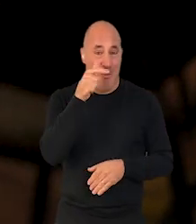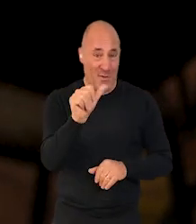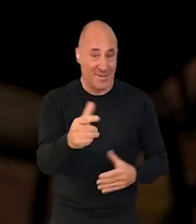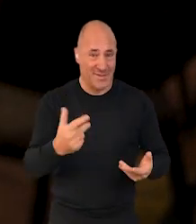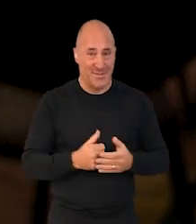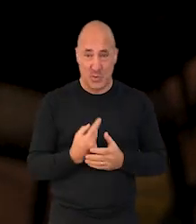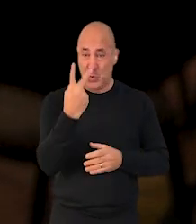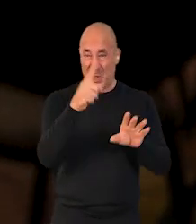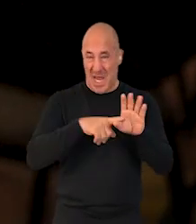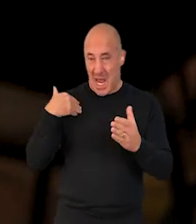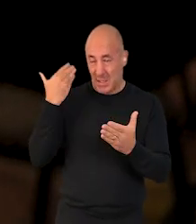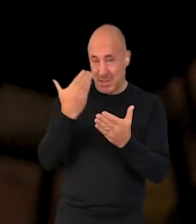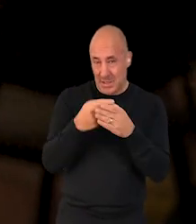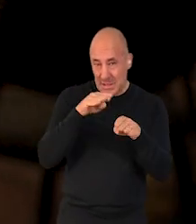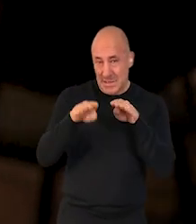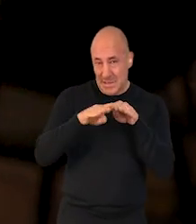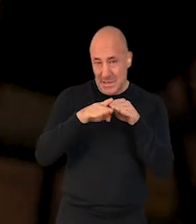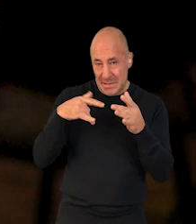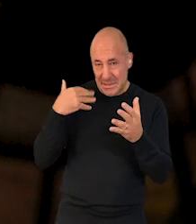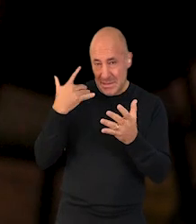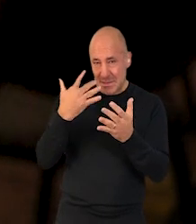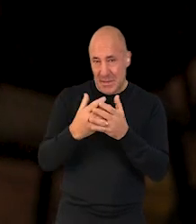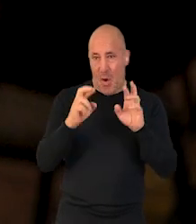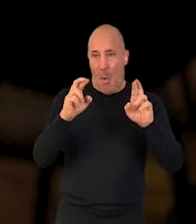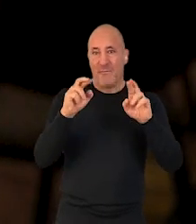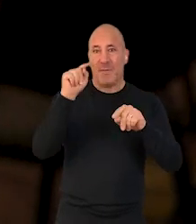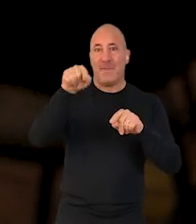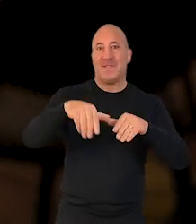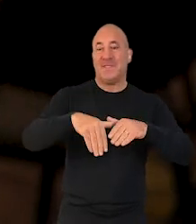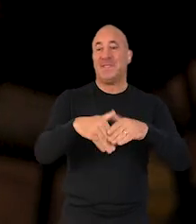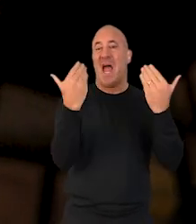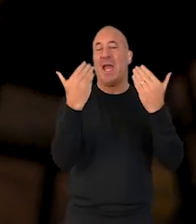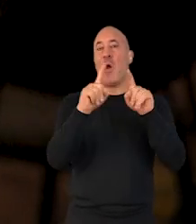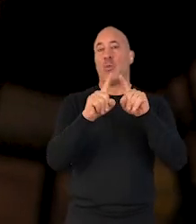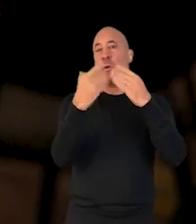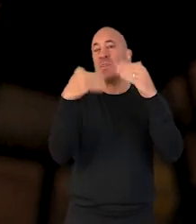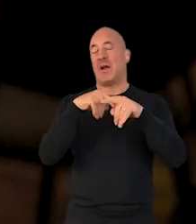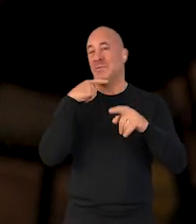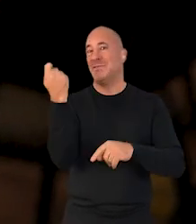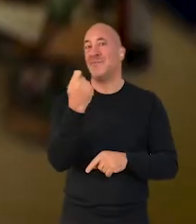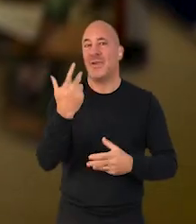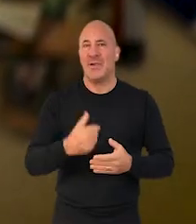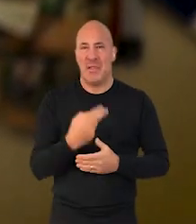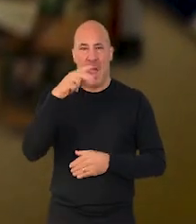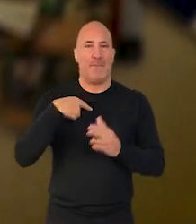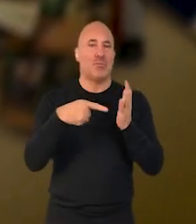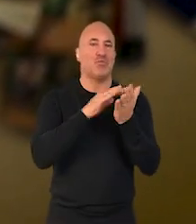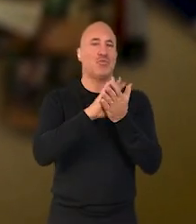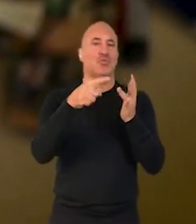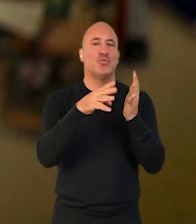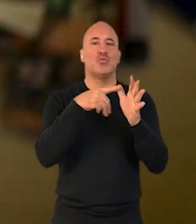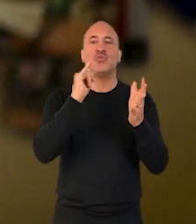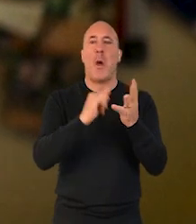So it's taken 2 years to get us to where we are now, and hopefully on the day and on the night it'll be successful. My name is